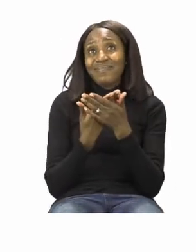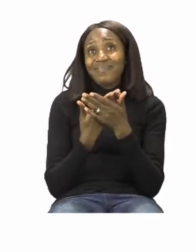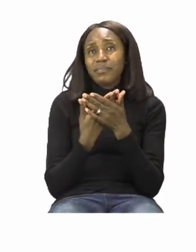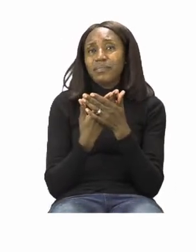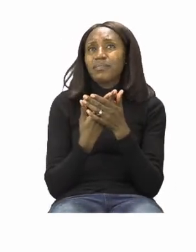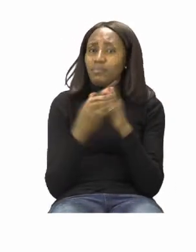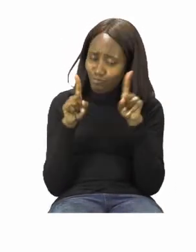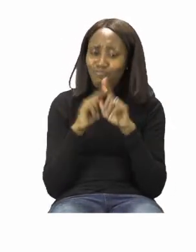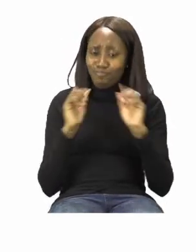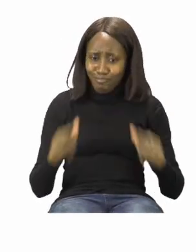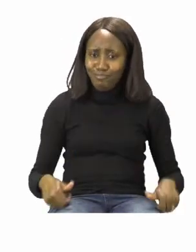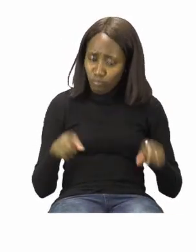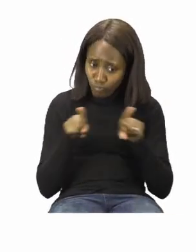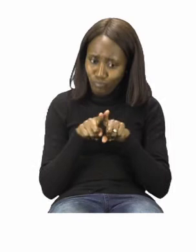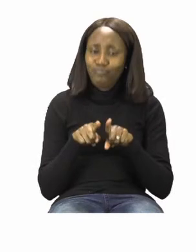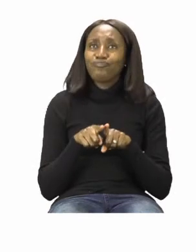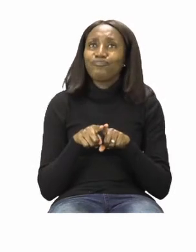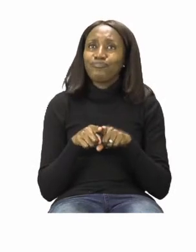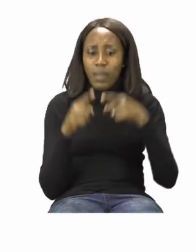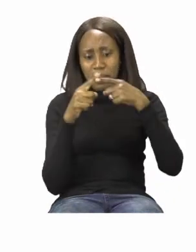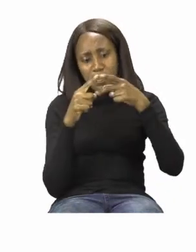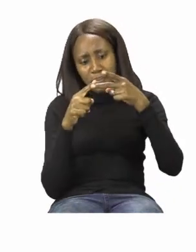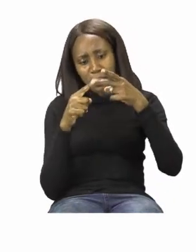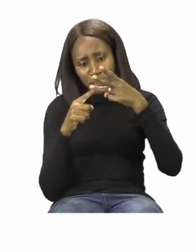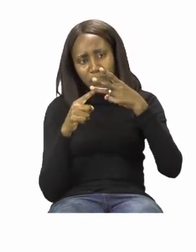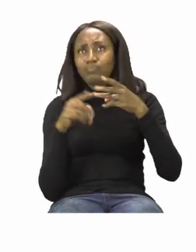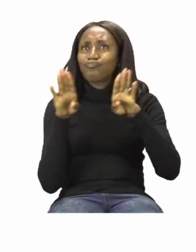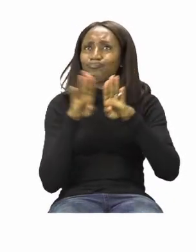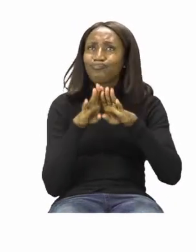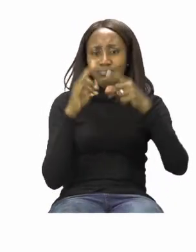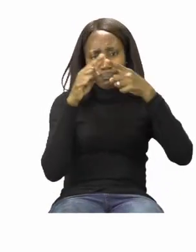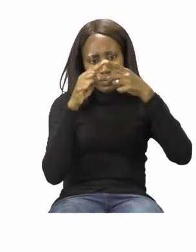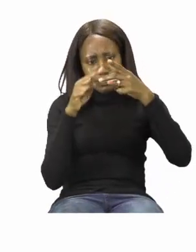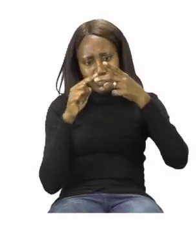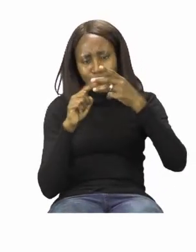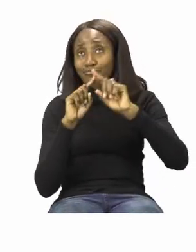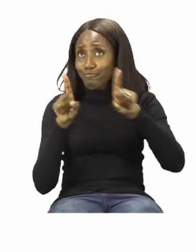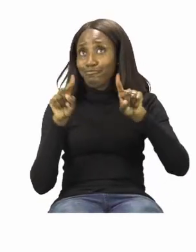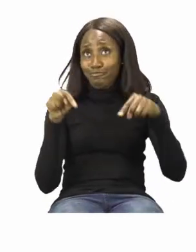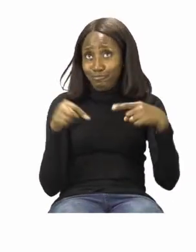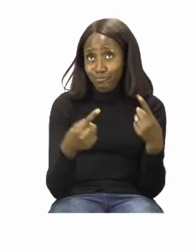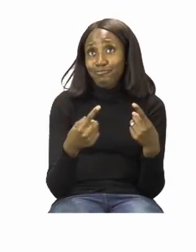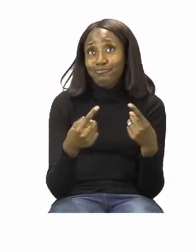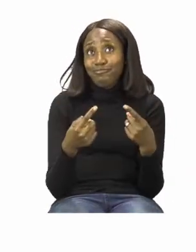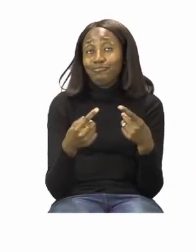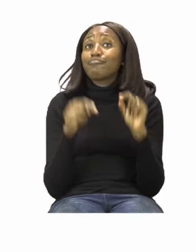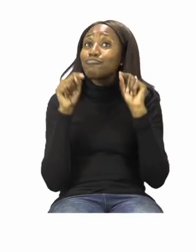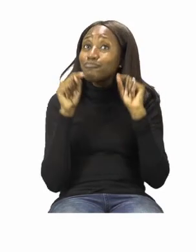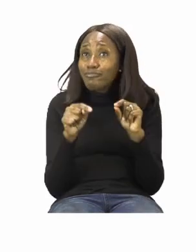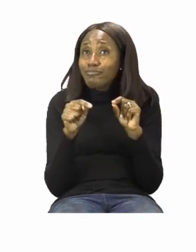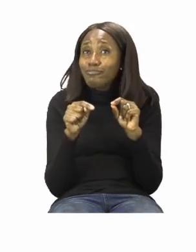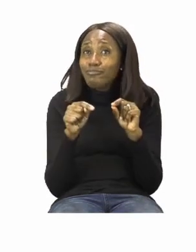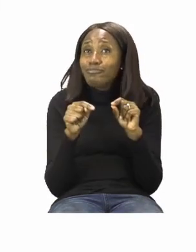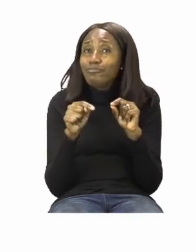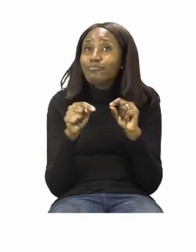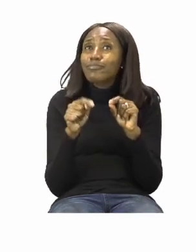same boy. He is doing 3 different things that we need to now put and